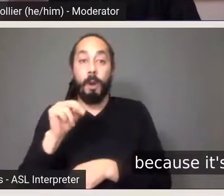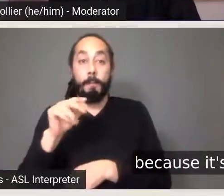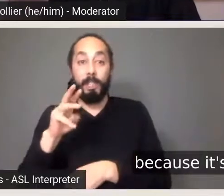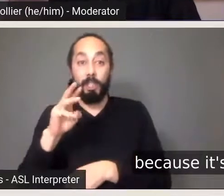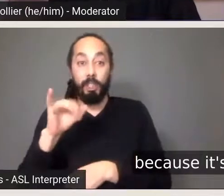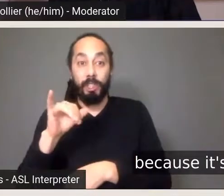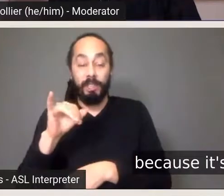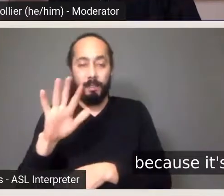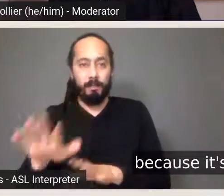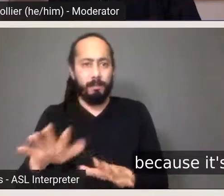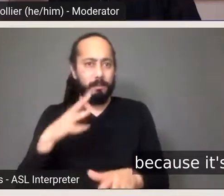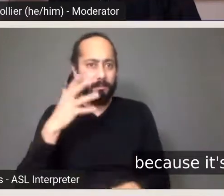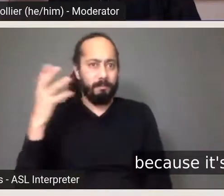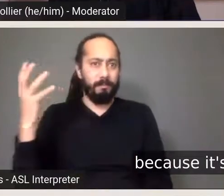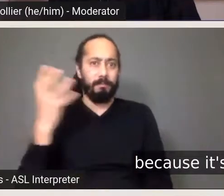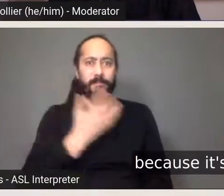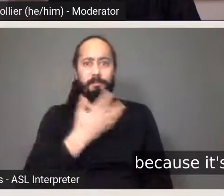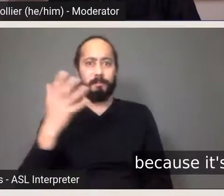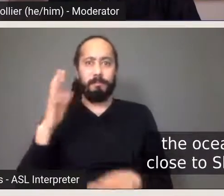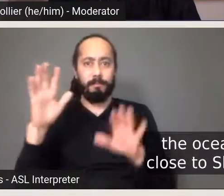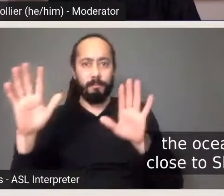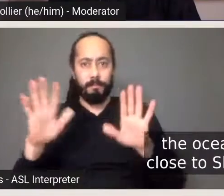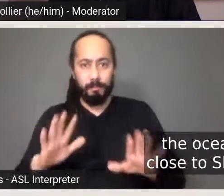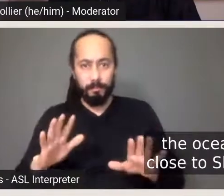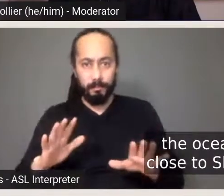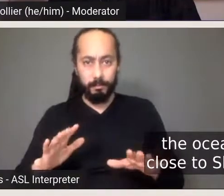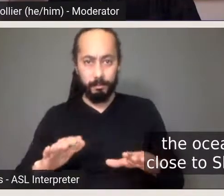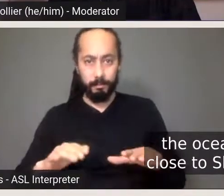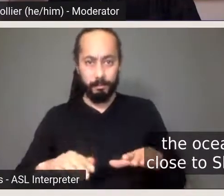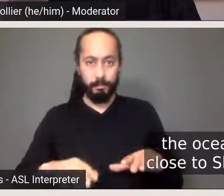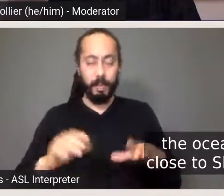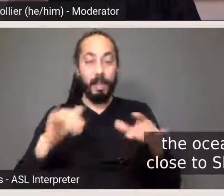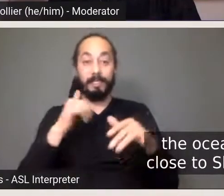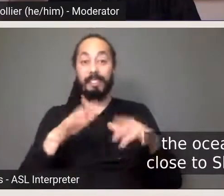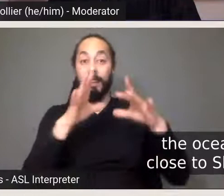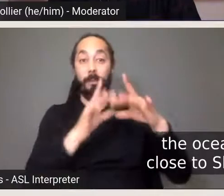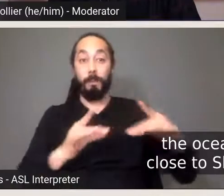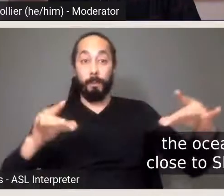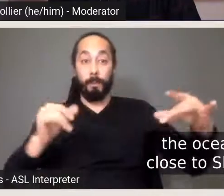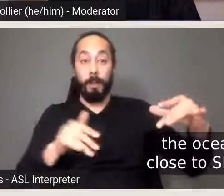the Seto Naikai, Setouchi Ocean is